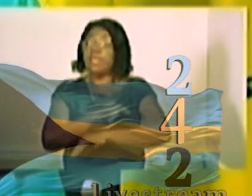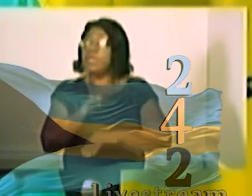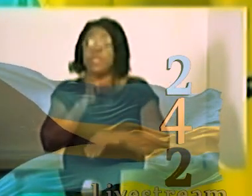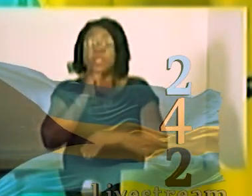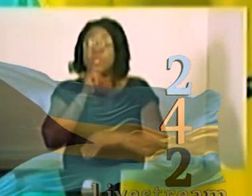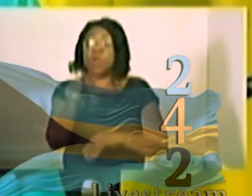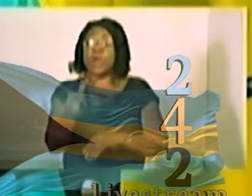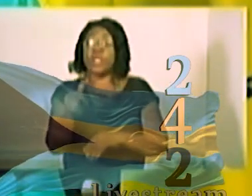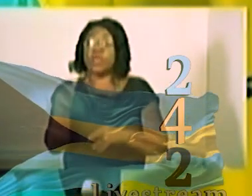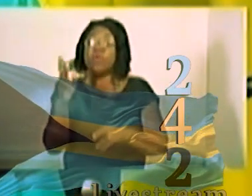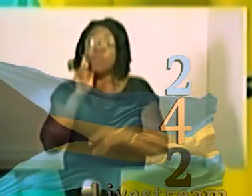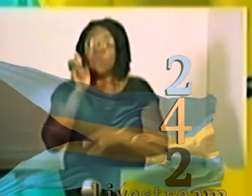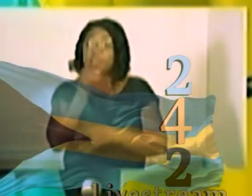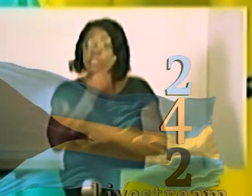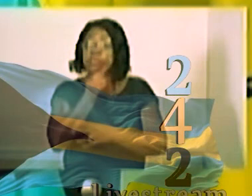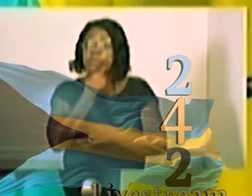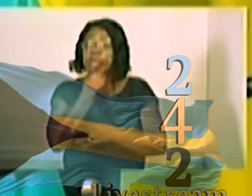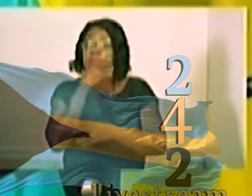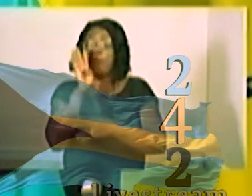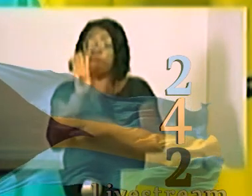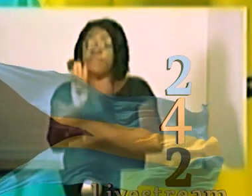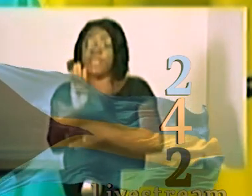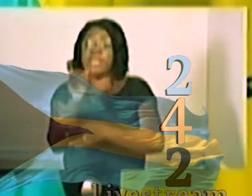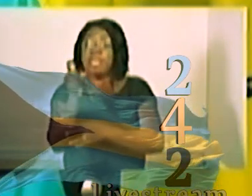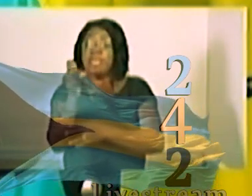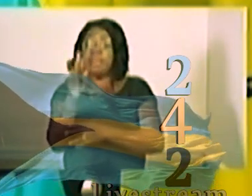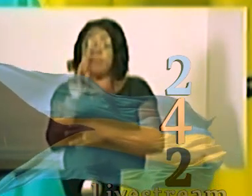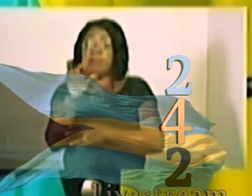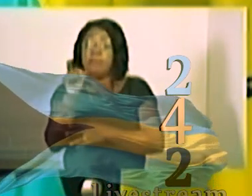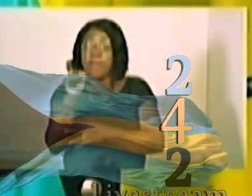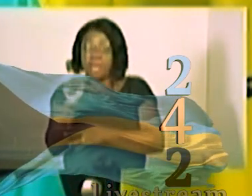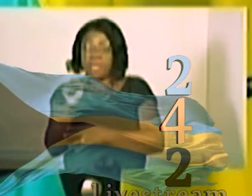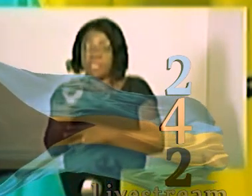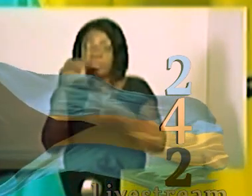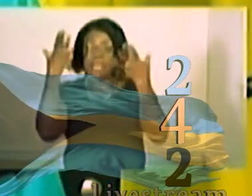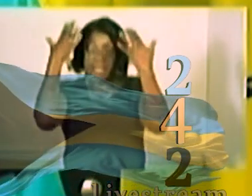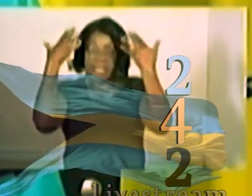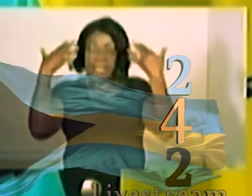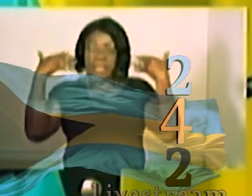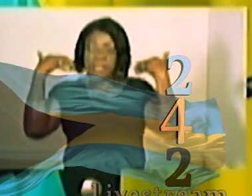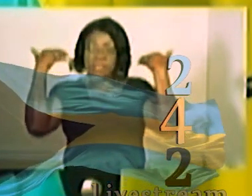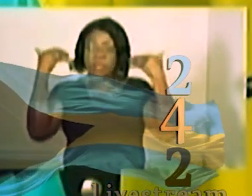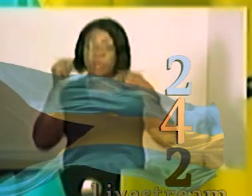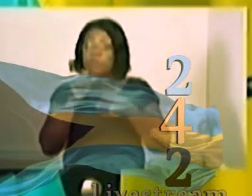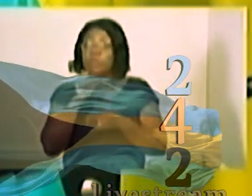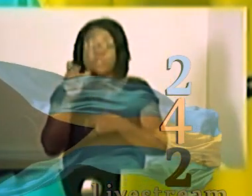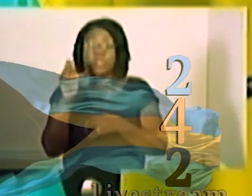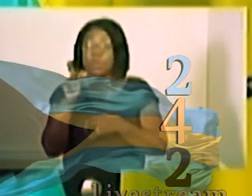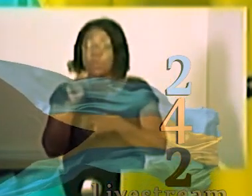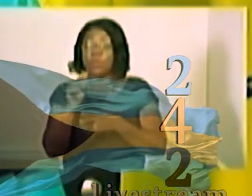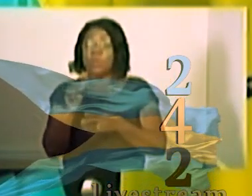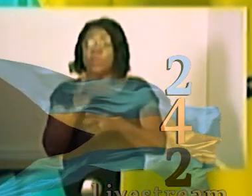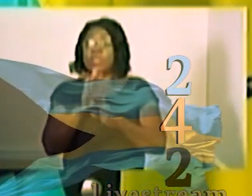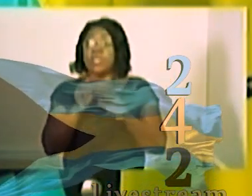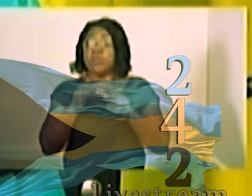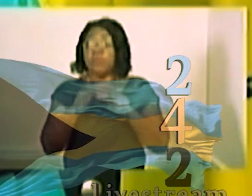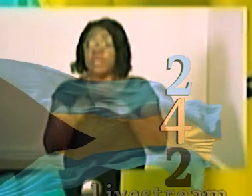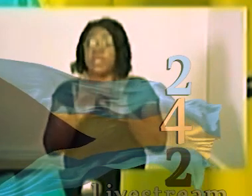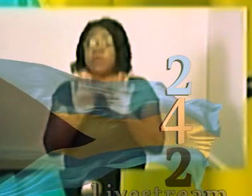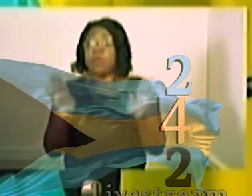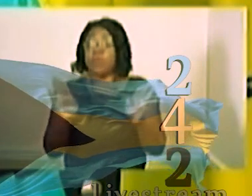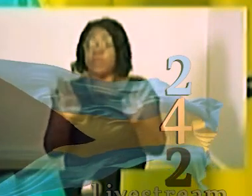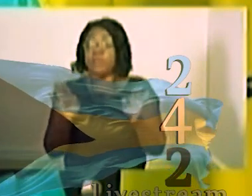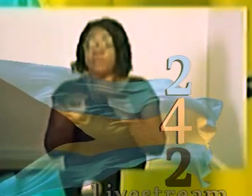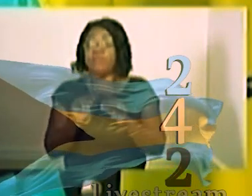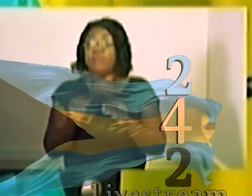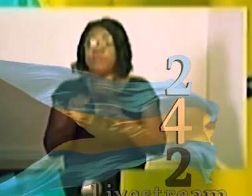bars, hair salons, barbers, cinemas, gyms, cultural and